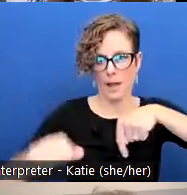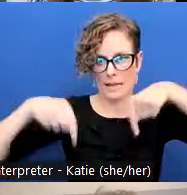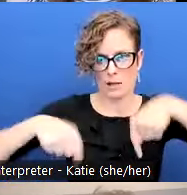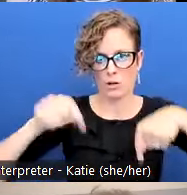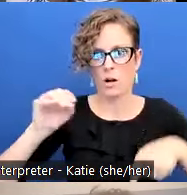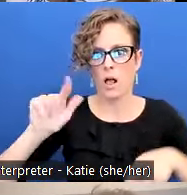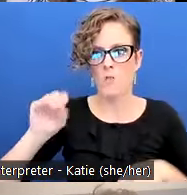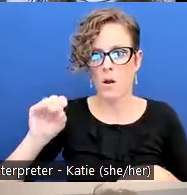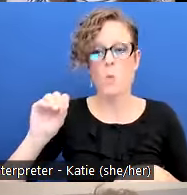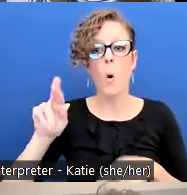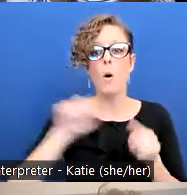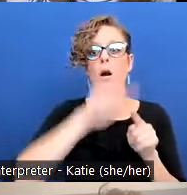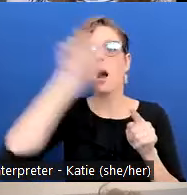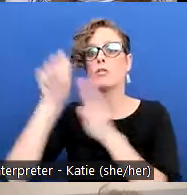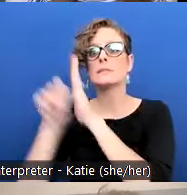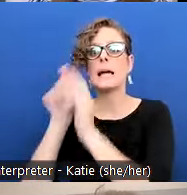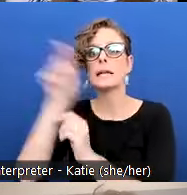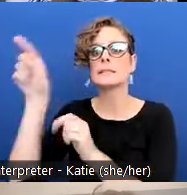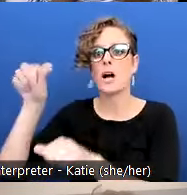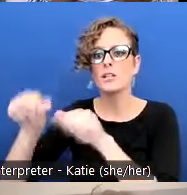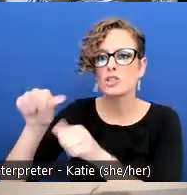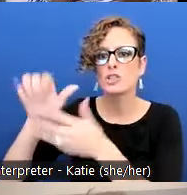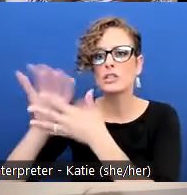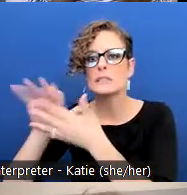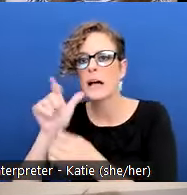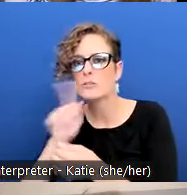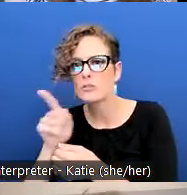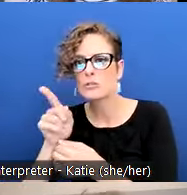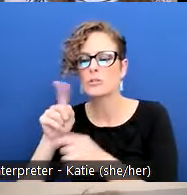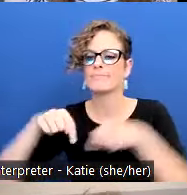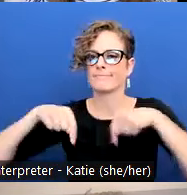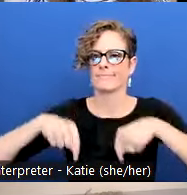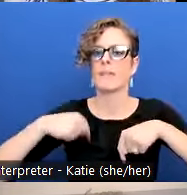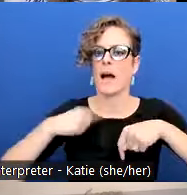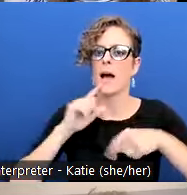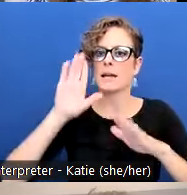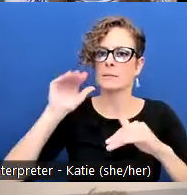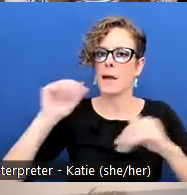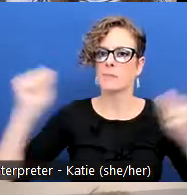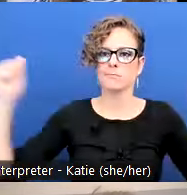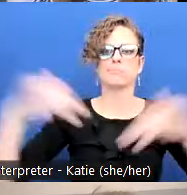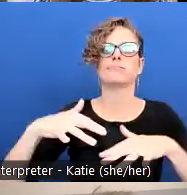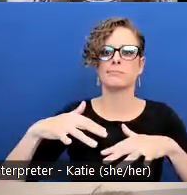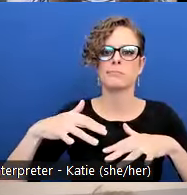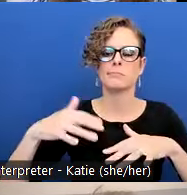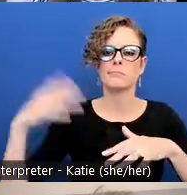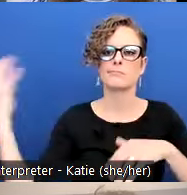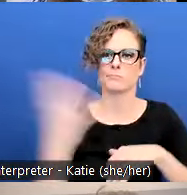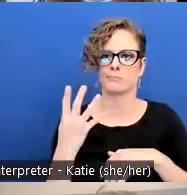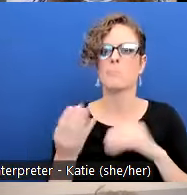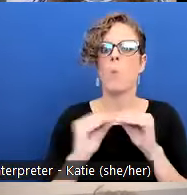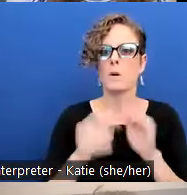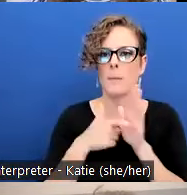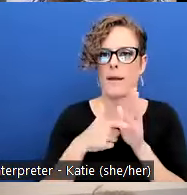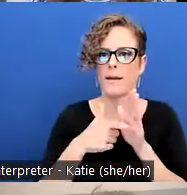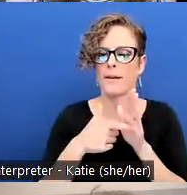around long-term legality, what that will look like. So I expect that we will see more demand here,